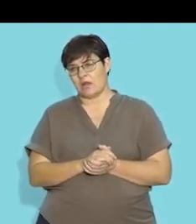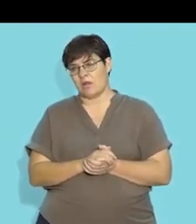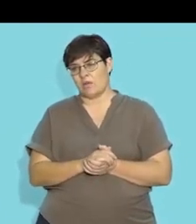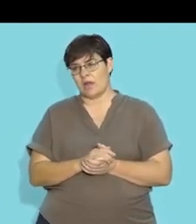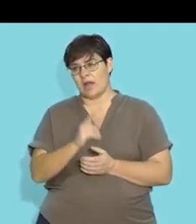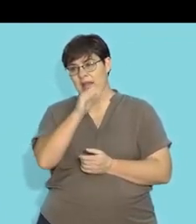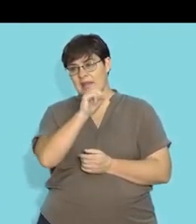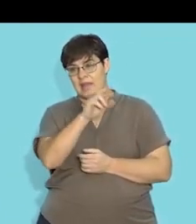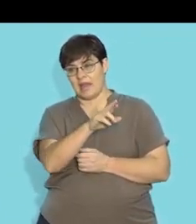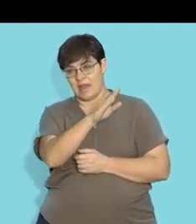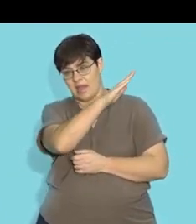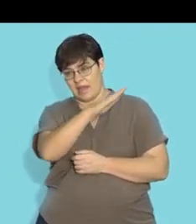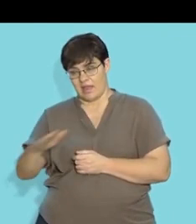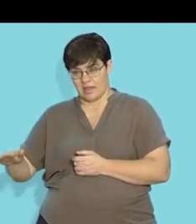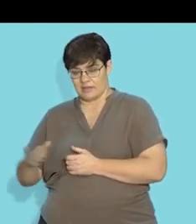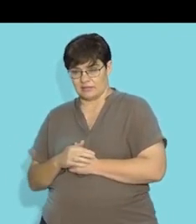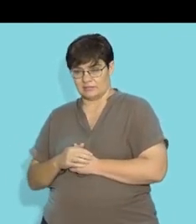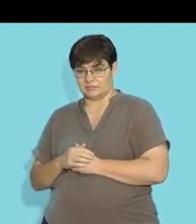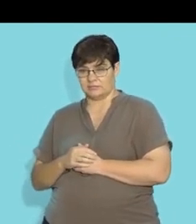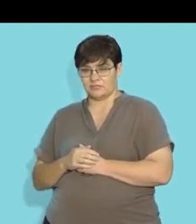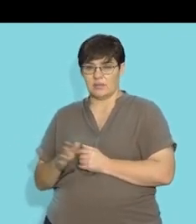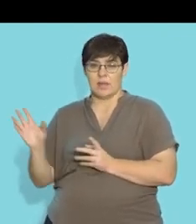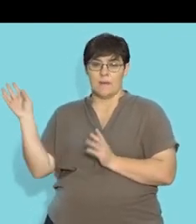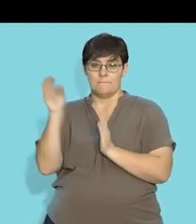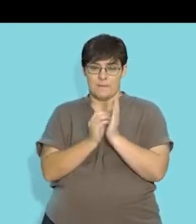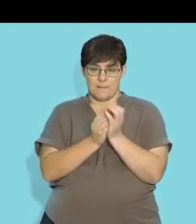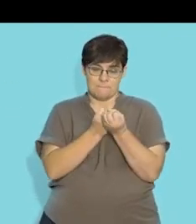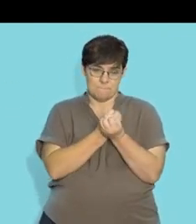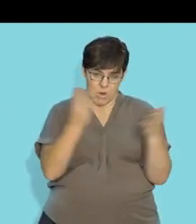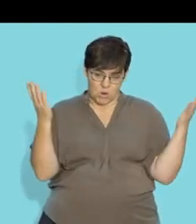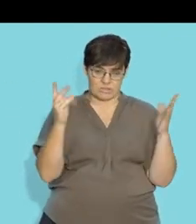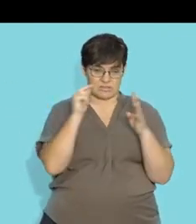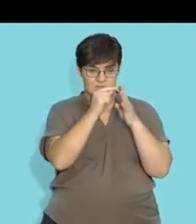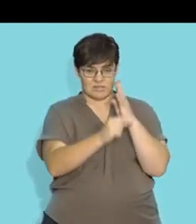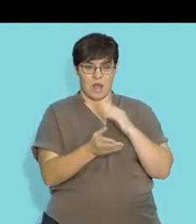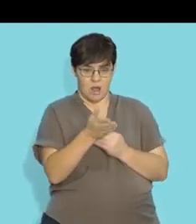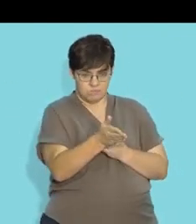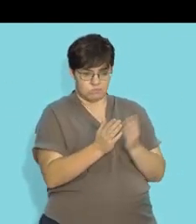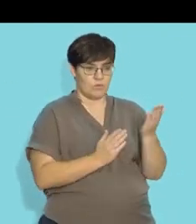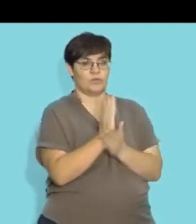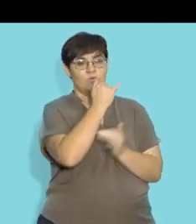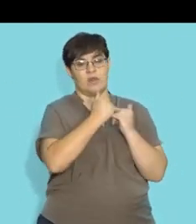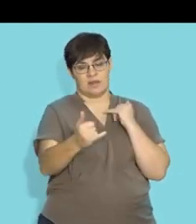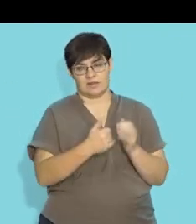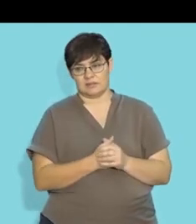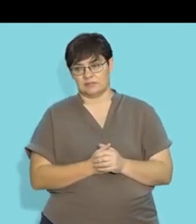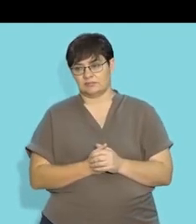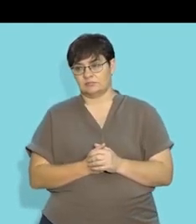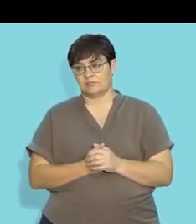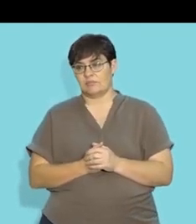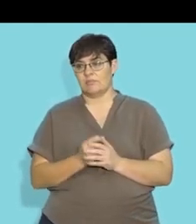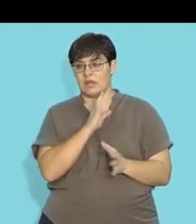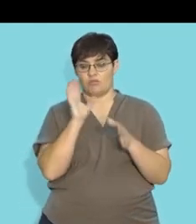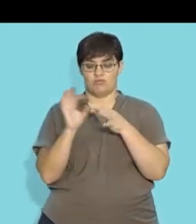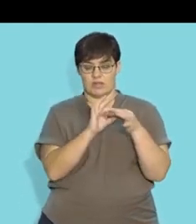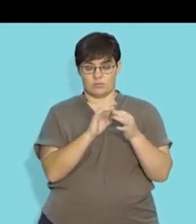linear because a linear will capture most of the points on our data set.